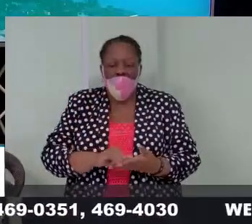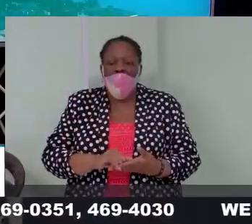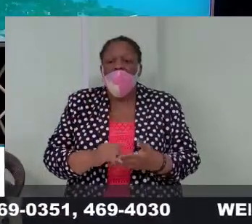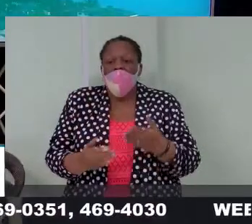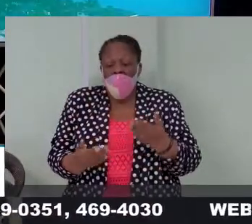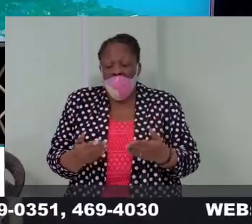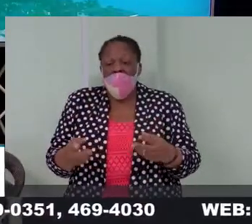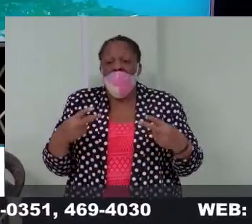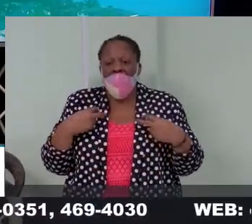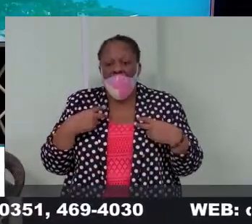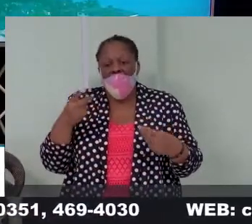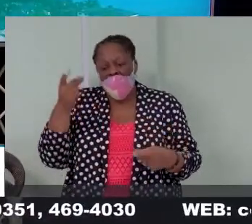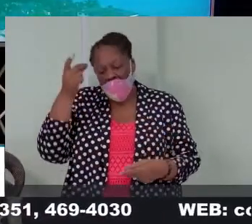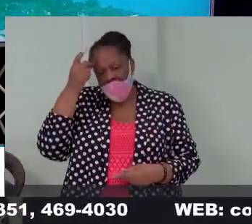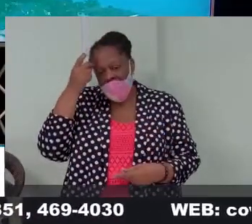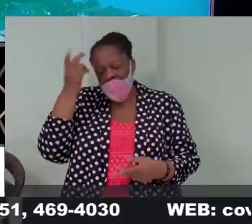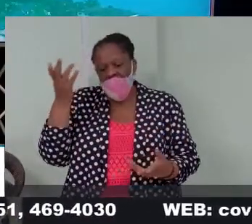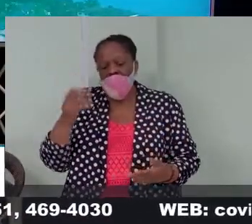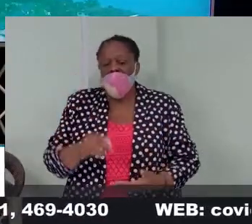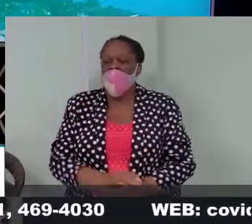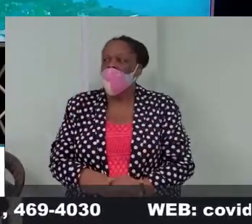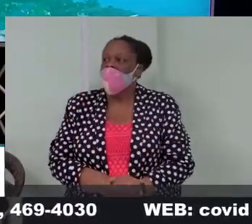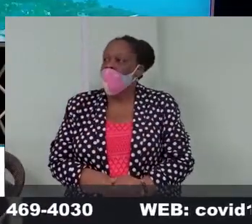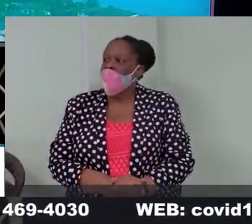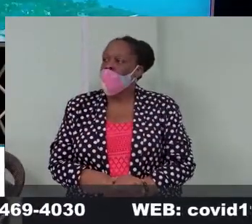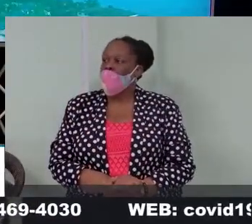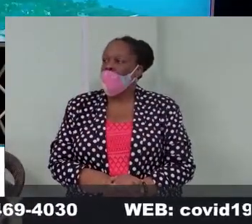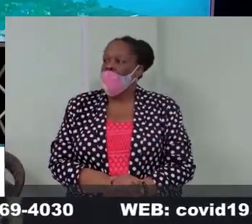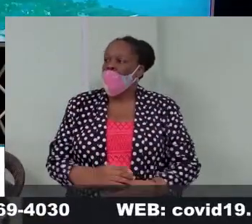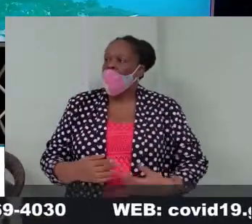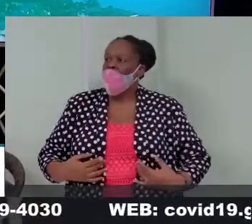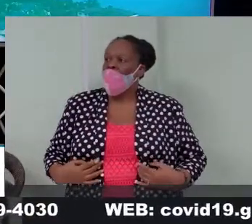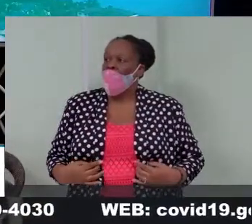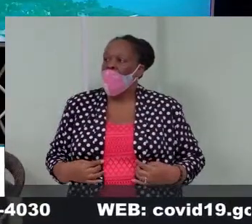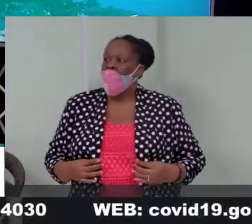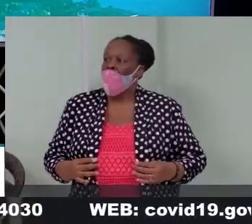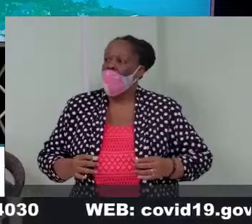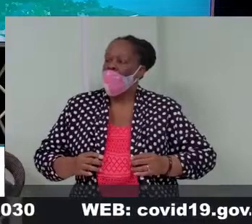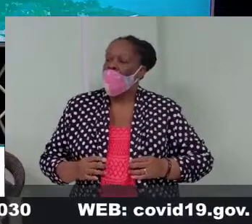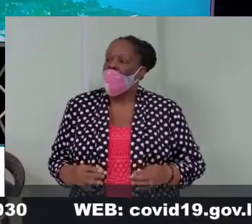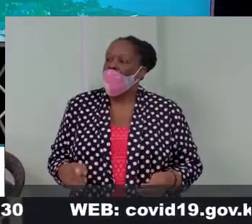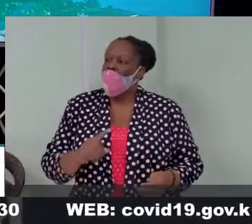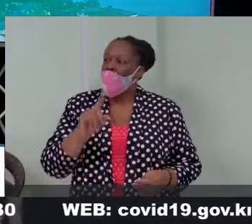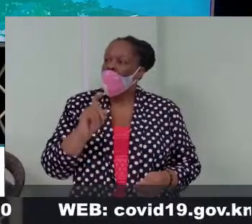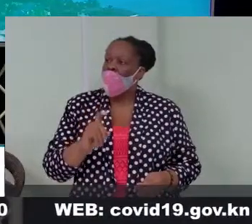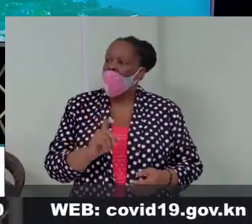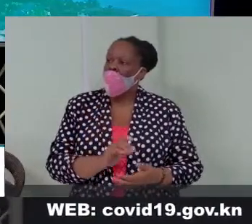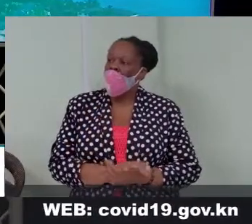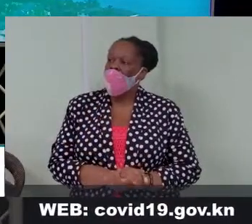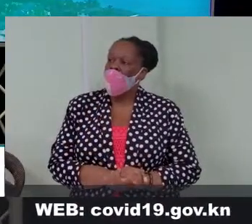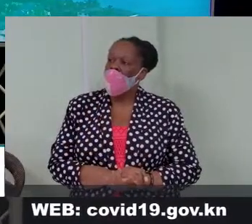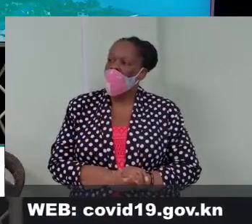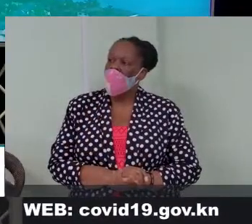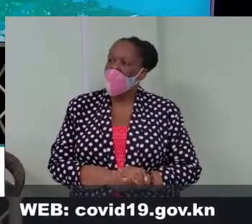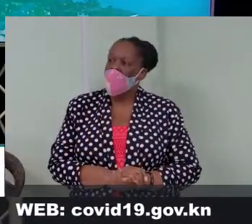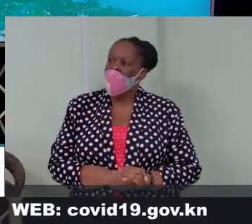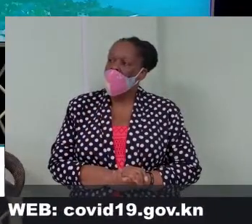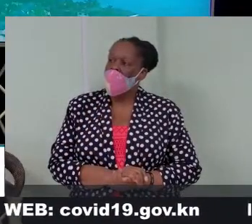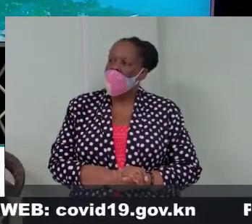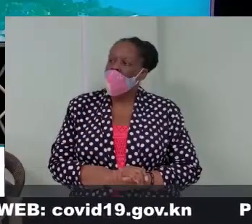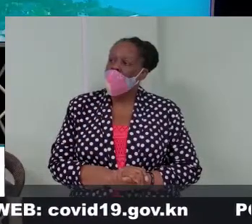Thank you, Dr. Laws. The next question is also from WinFM. Do we have